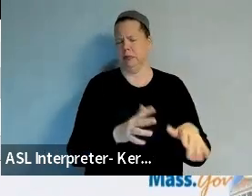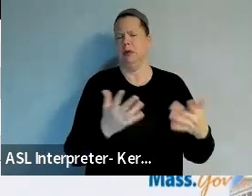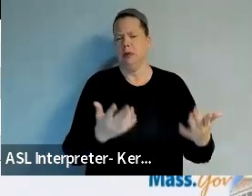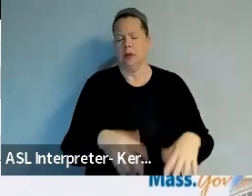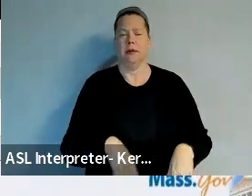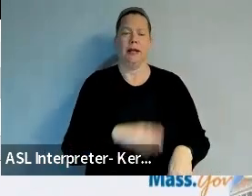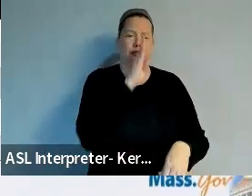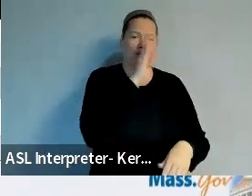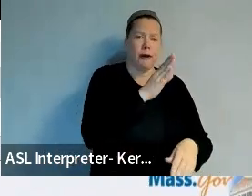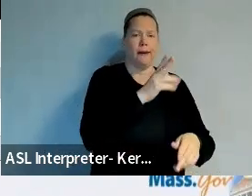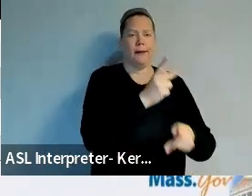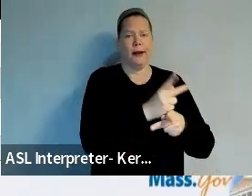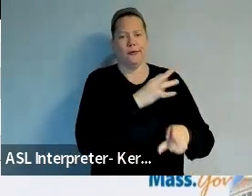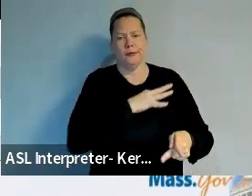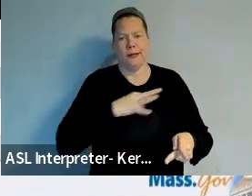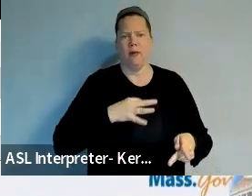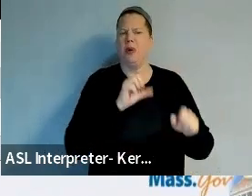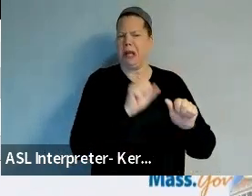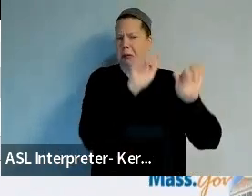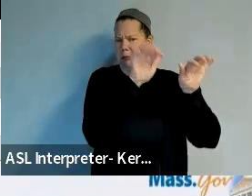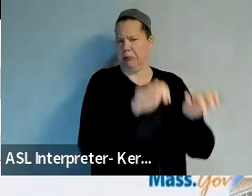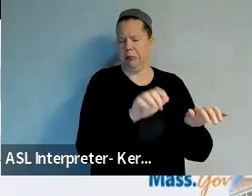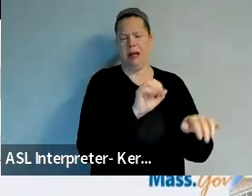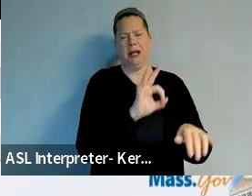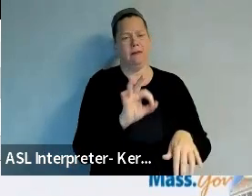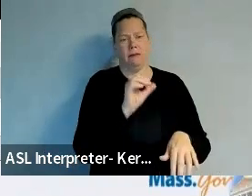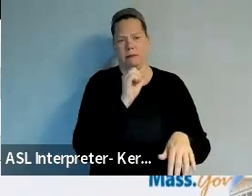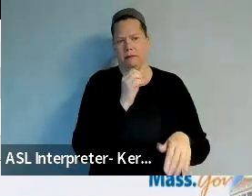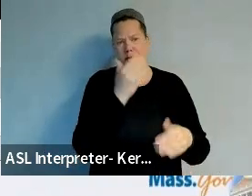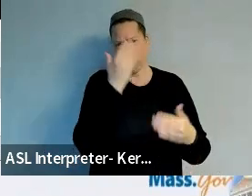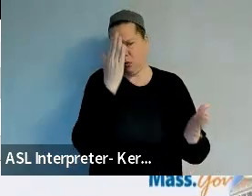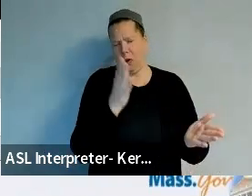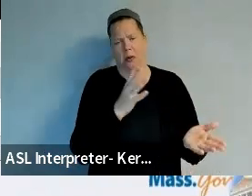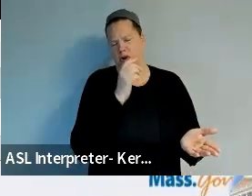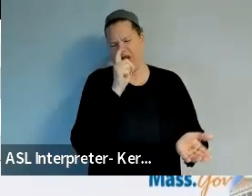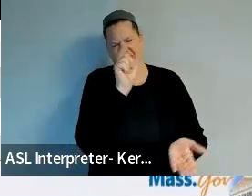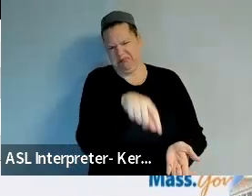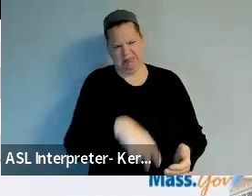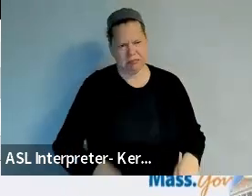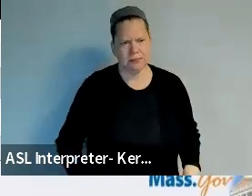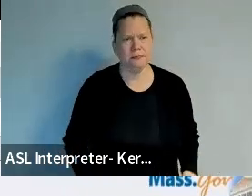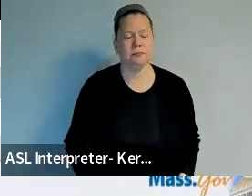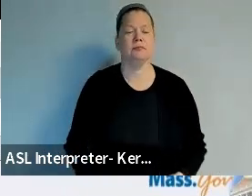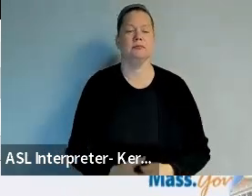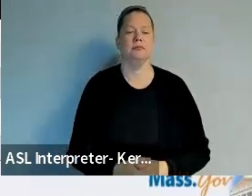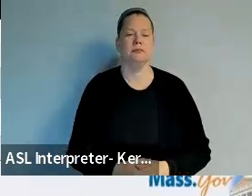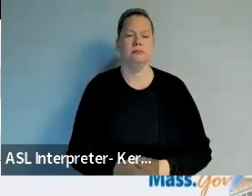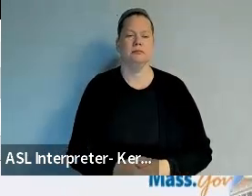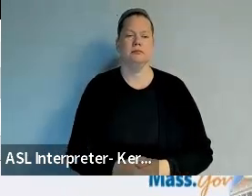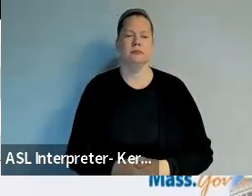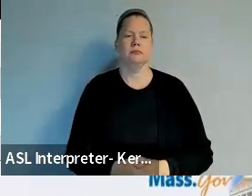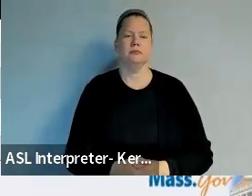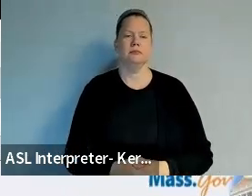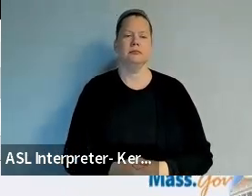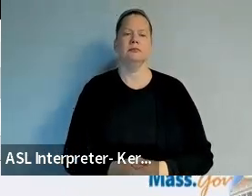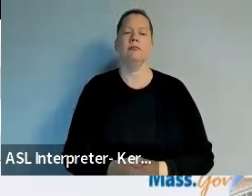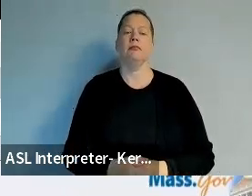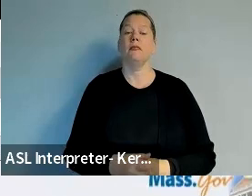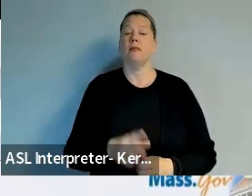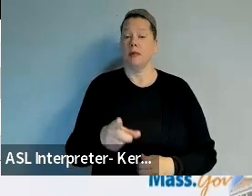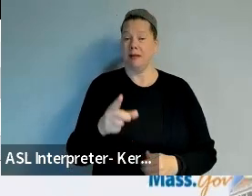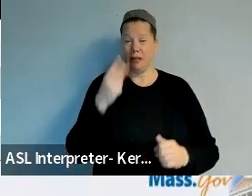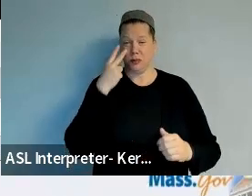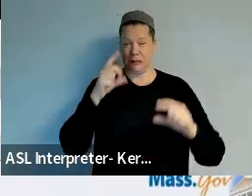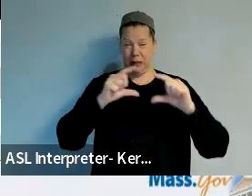Next, we will need to input a description of the emergency situation for more detailed